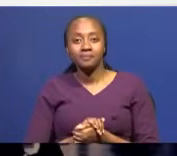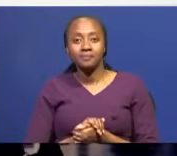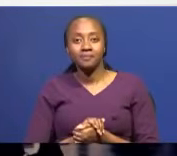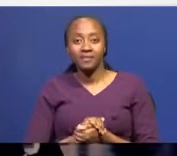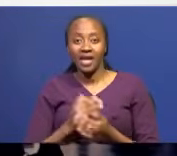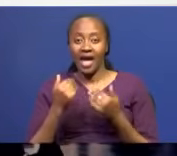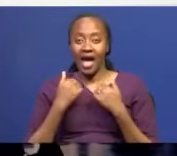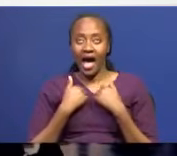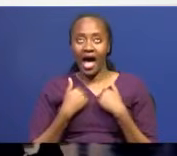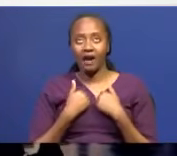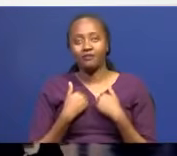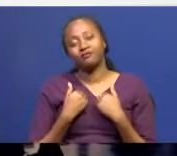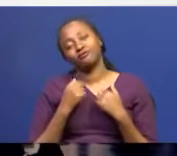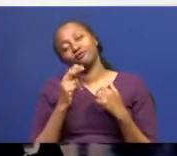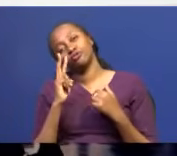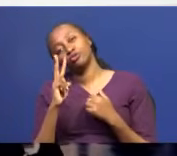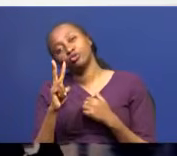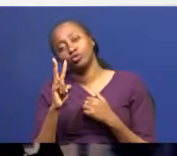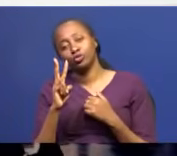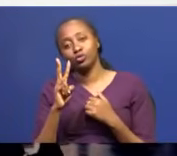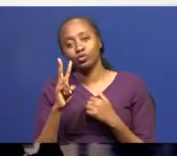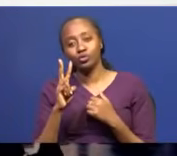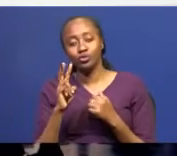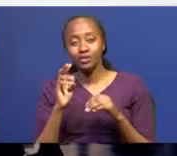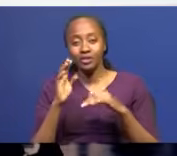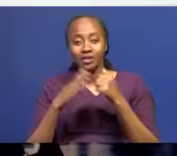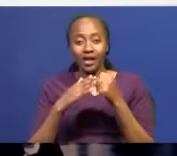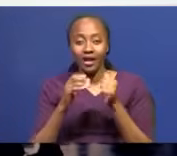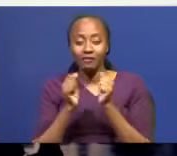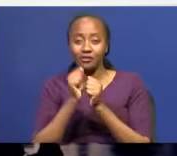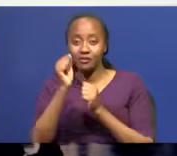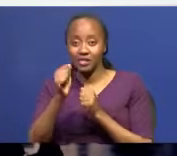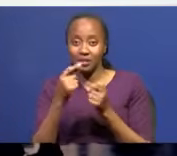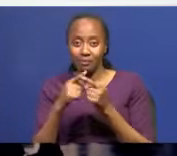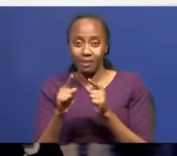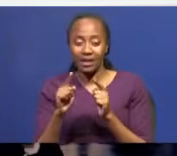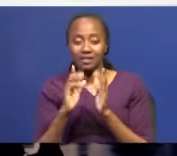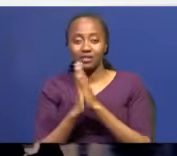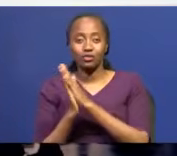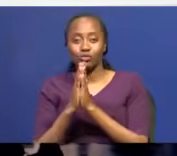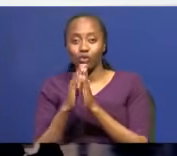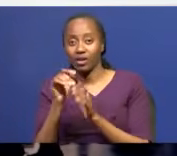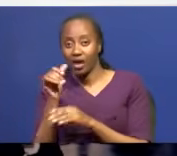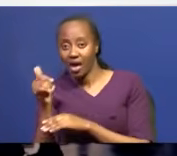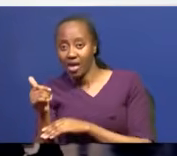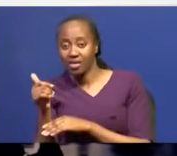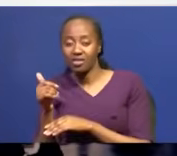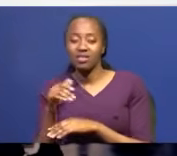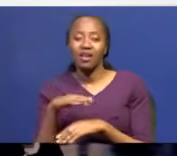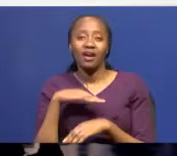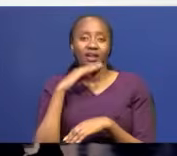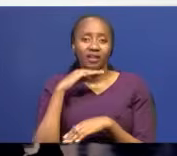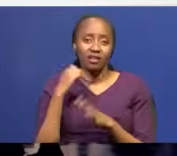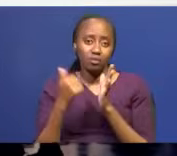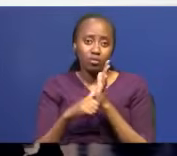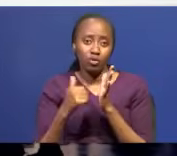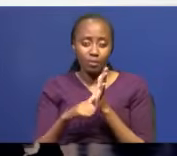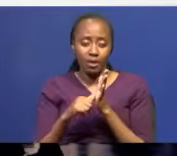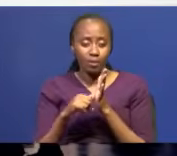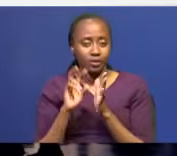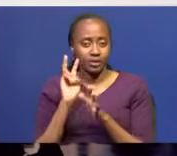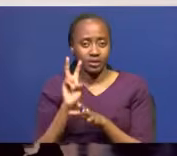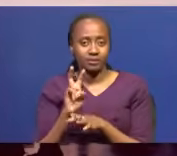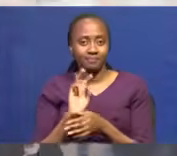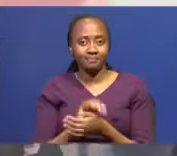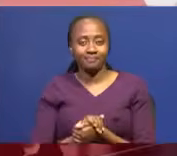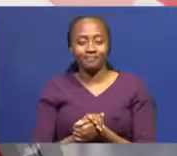1:15 to the top of the hour. That story brings us to our first break here on Prime Edition. But coming up, maternal death crisis, and we have the numbers. Stay with us.